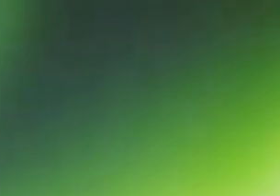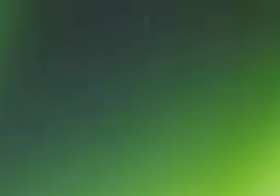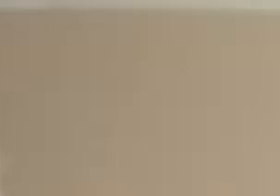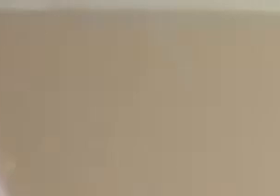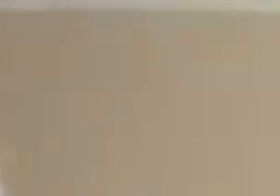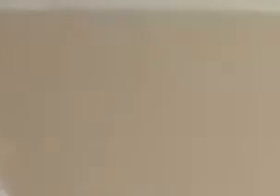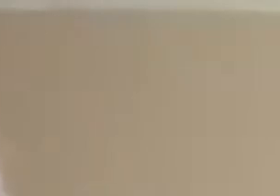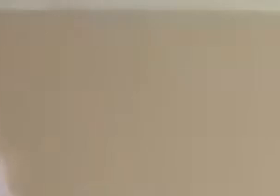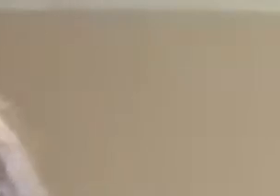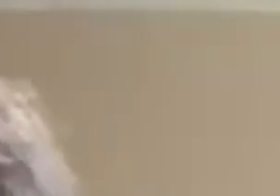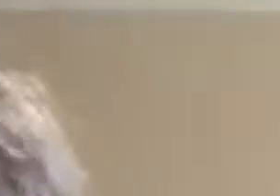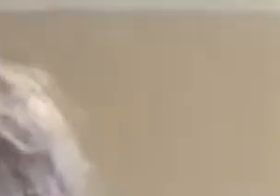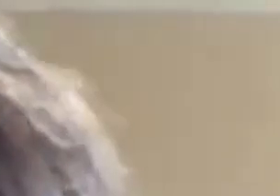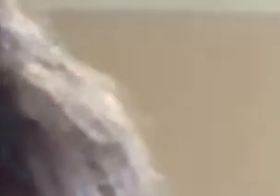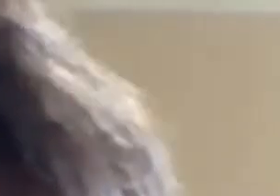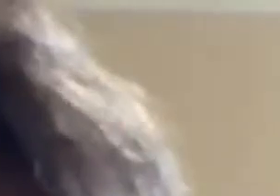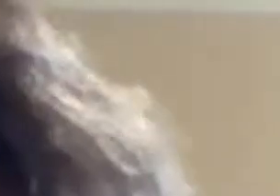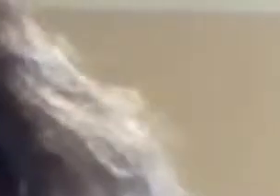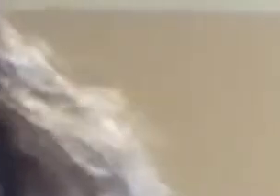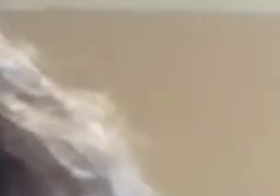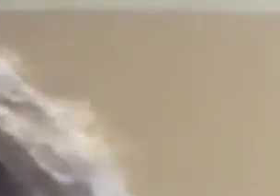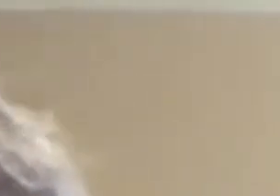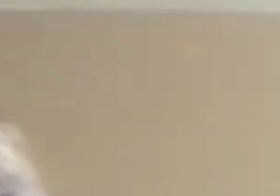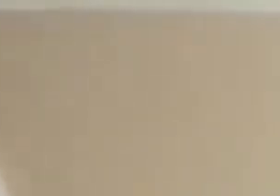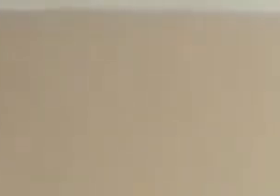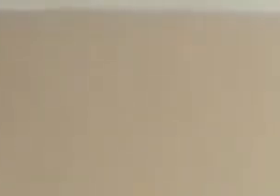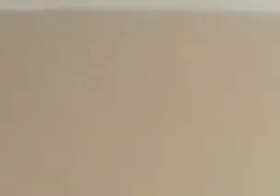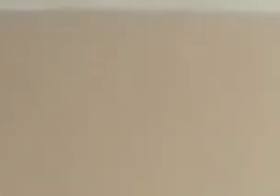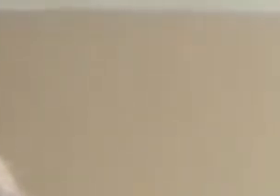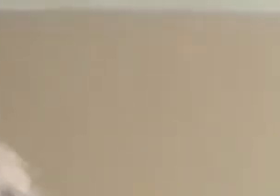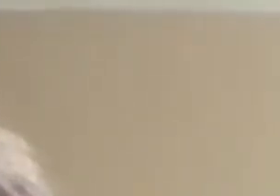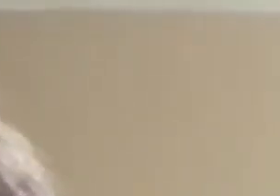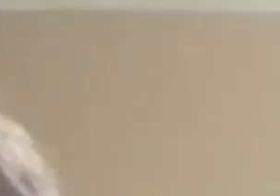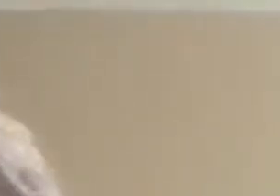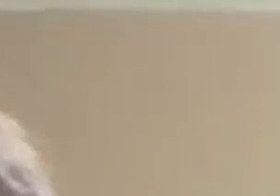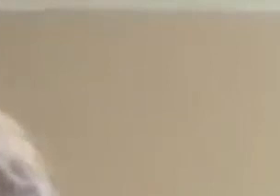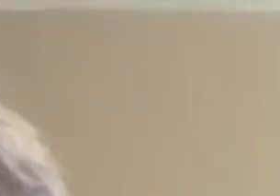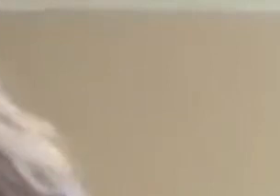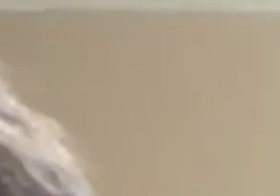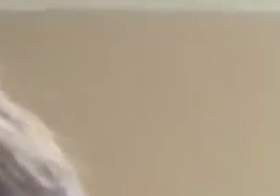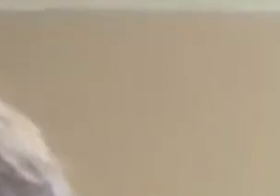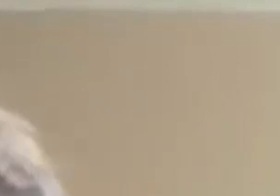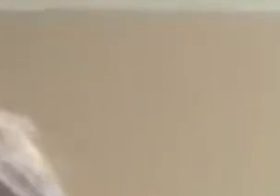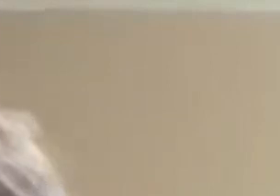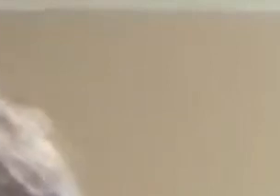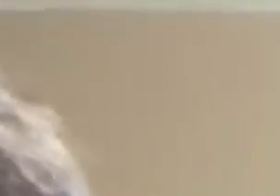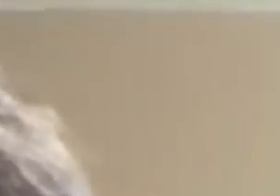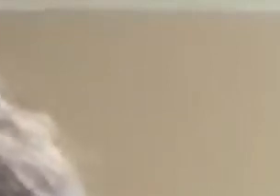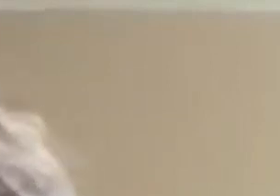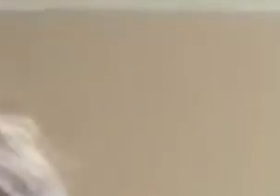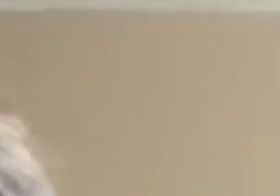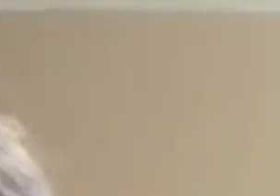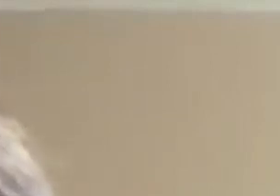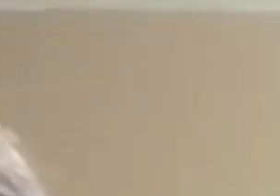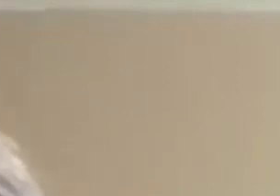I think it's just important to get enrolled as soon as you can. Make sure you get into the parent portal and get it all set up.